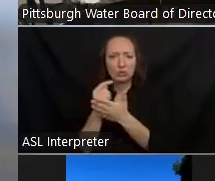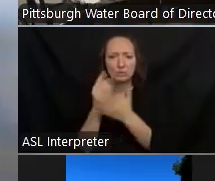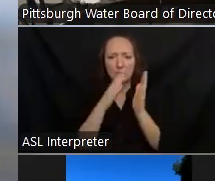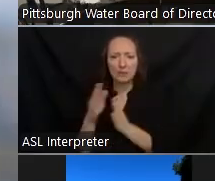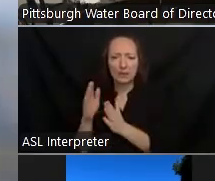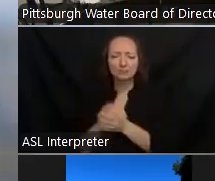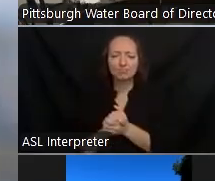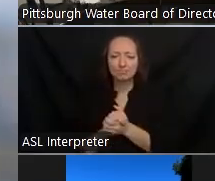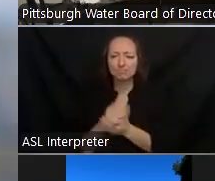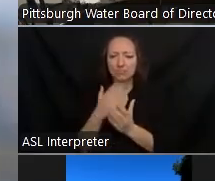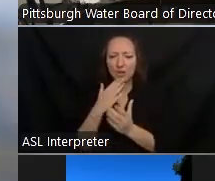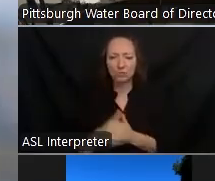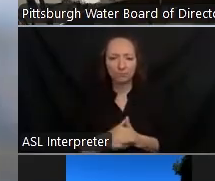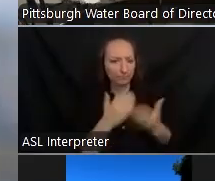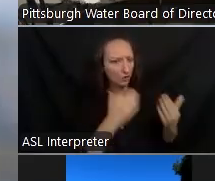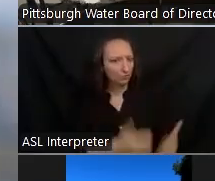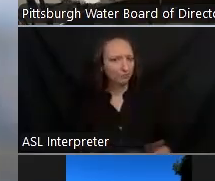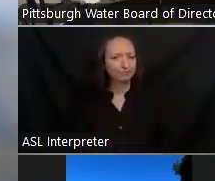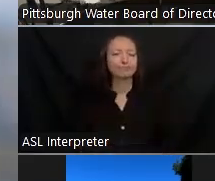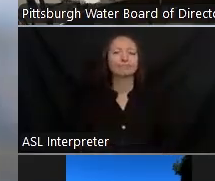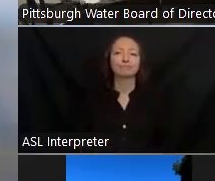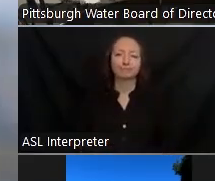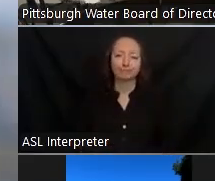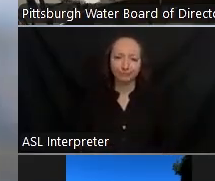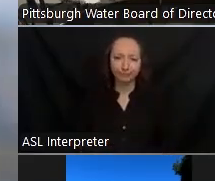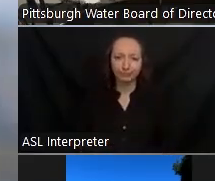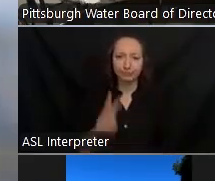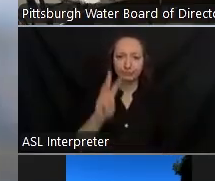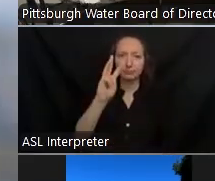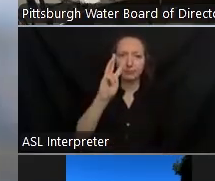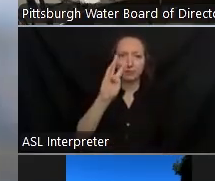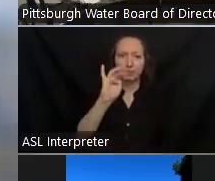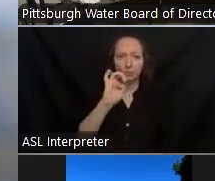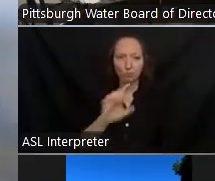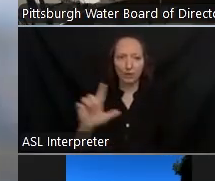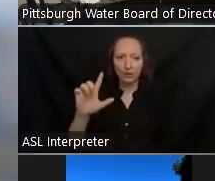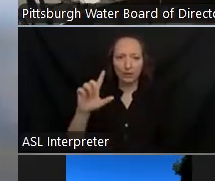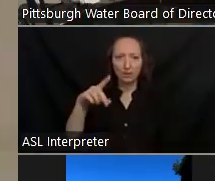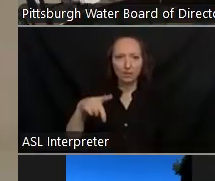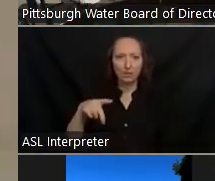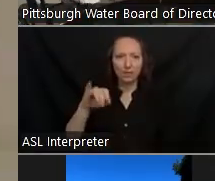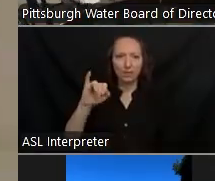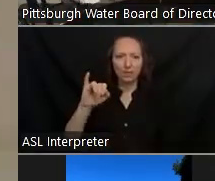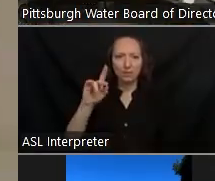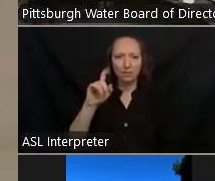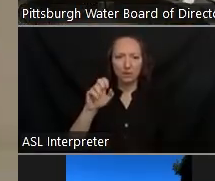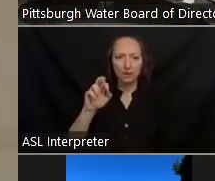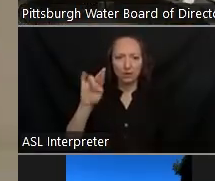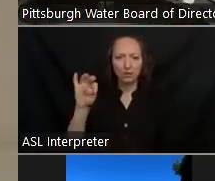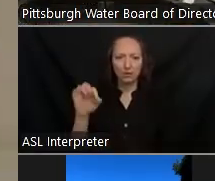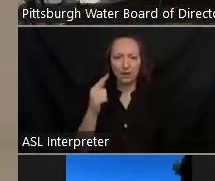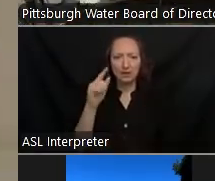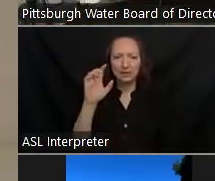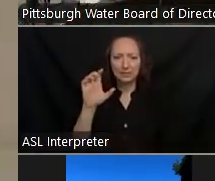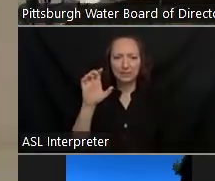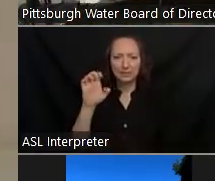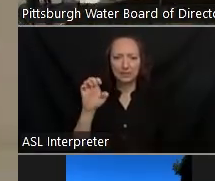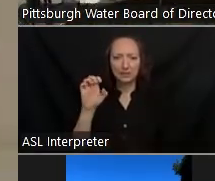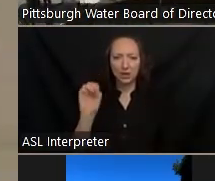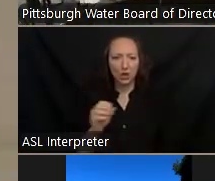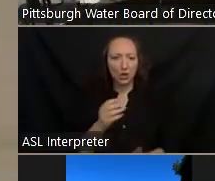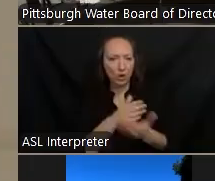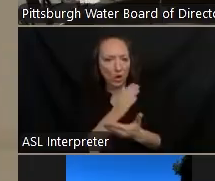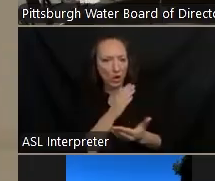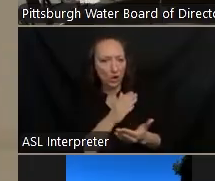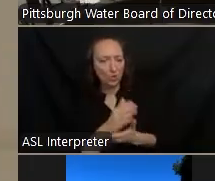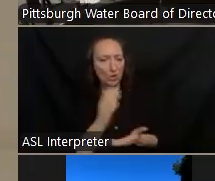Thanks, Frank. Okay, thank you. Will Pickering, CEO. All right. Well, good morning, Chair Lumber, members of the board and the public. We're mixing it up a